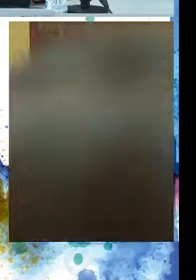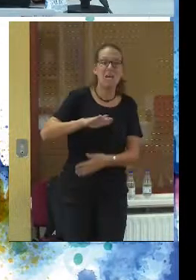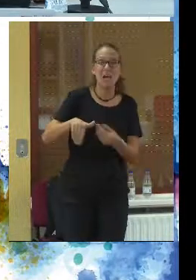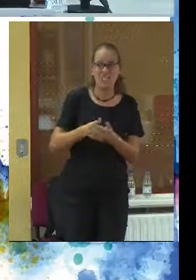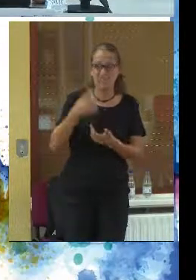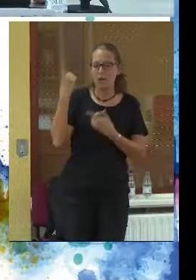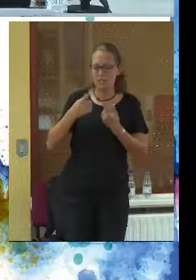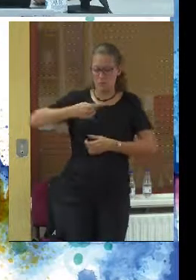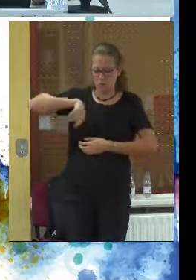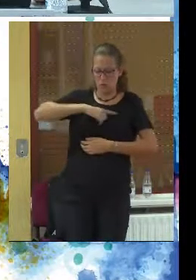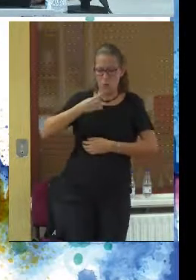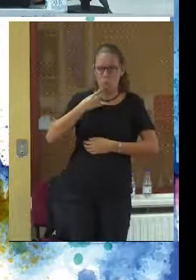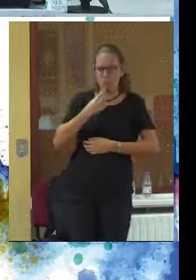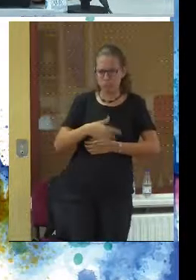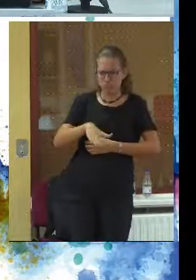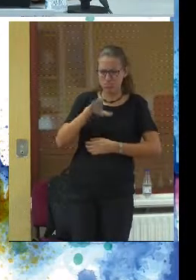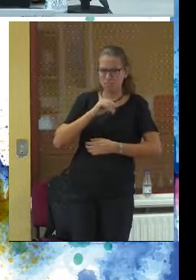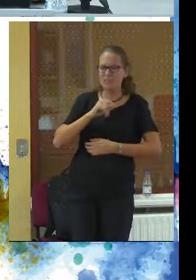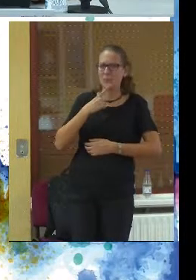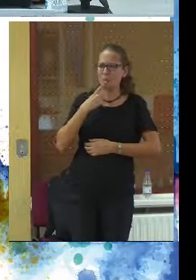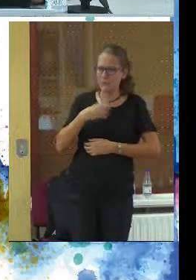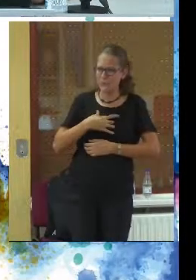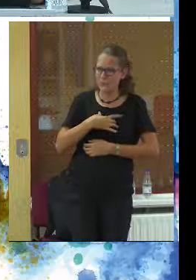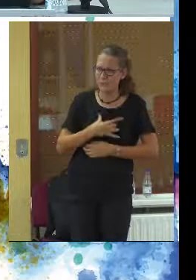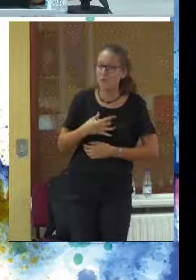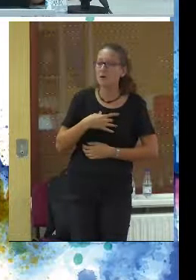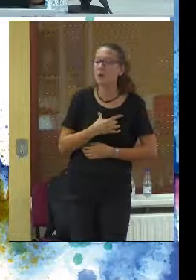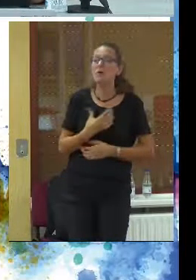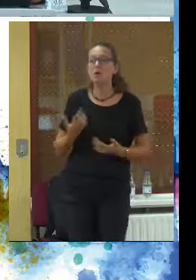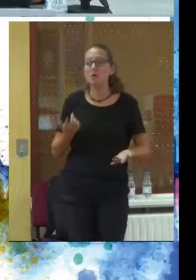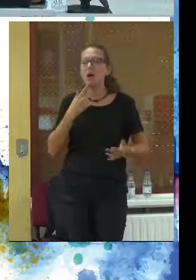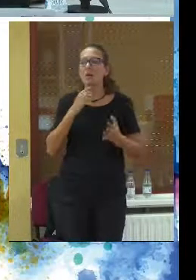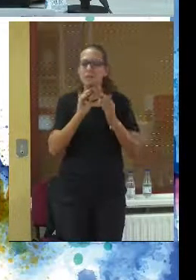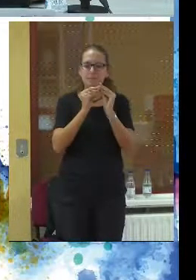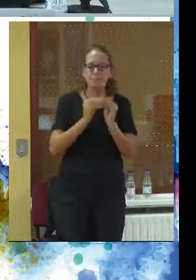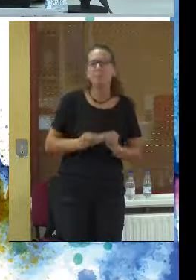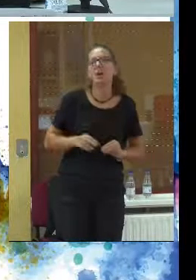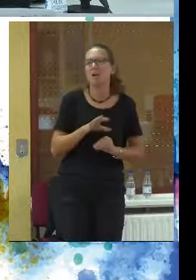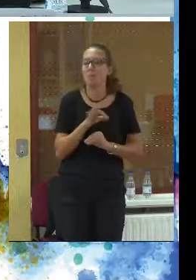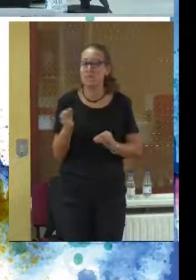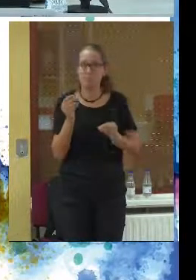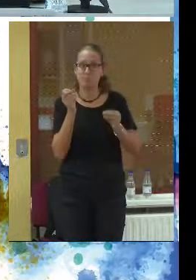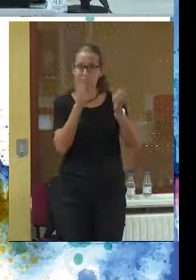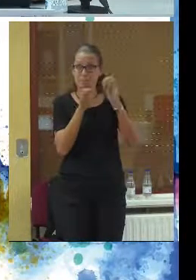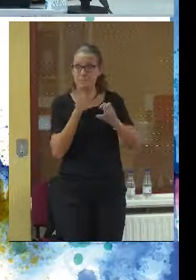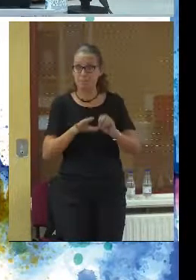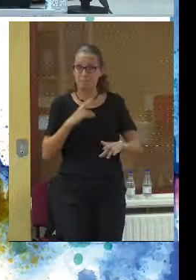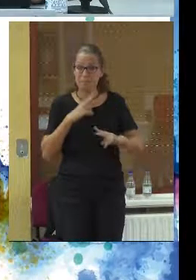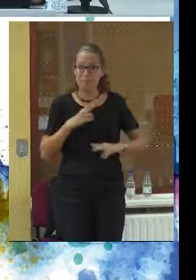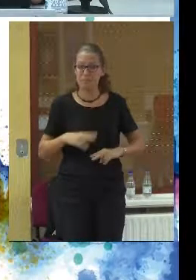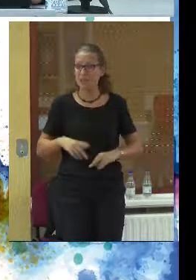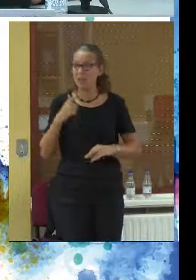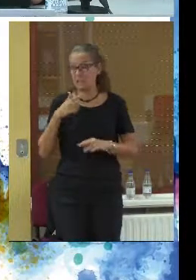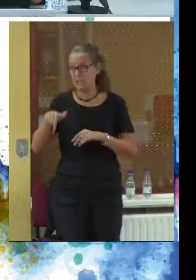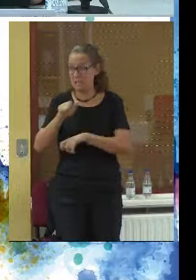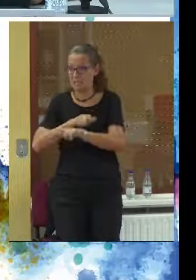for us were hard to understand. So you can imagine that out on the factory